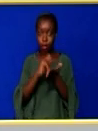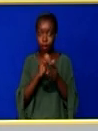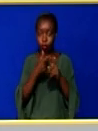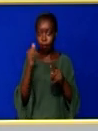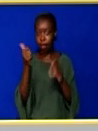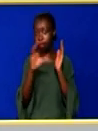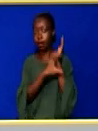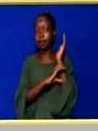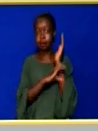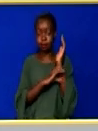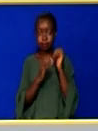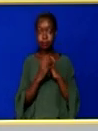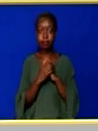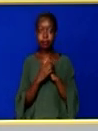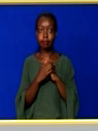country.